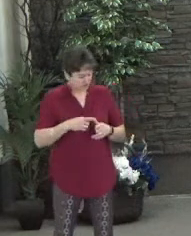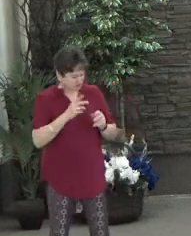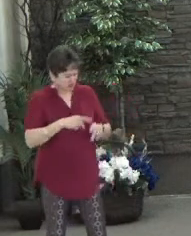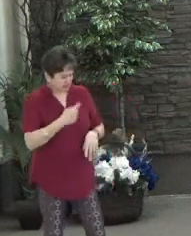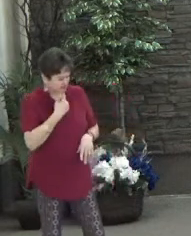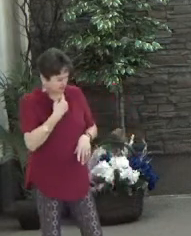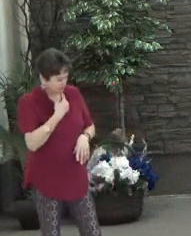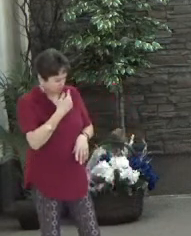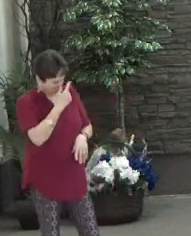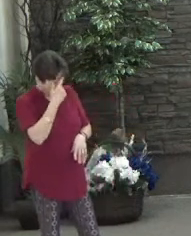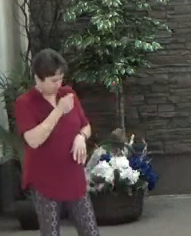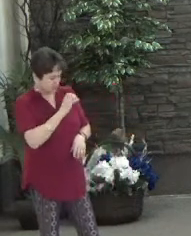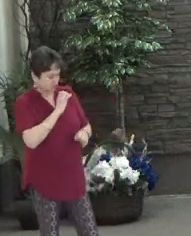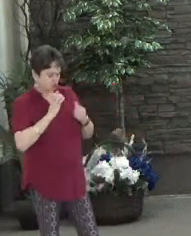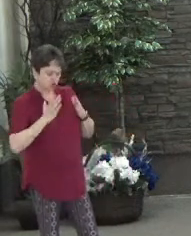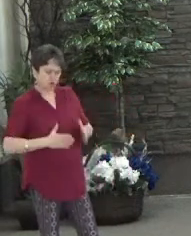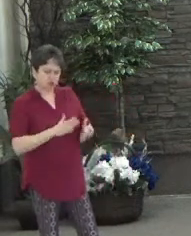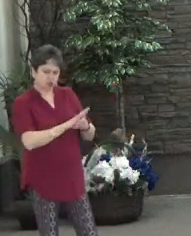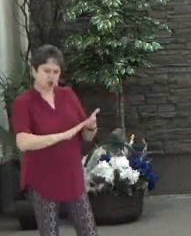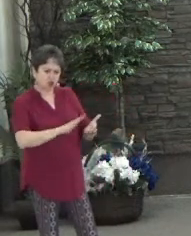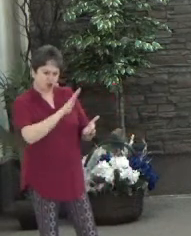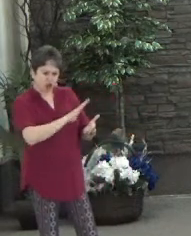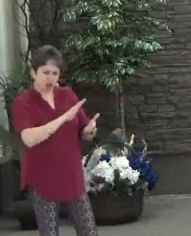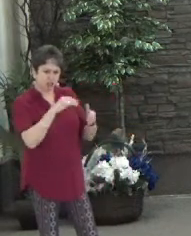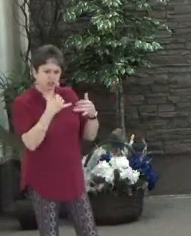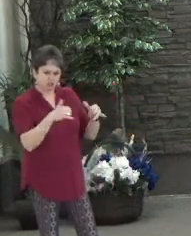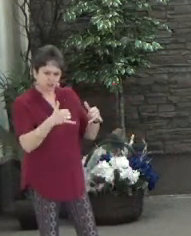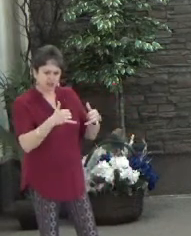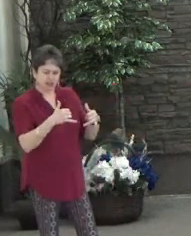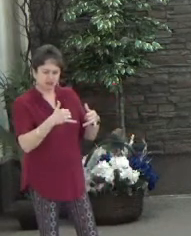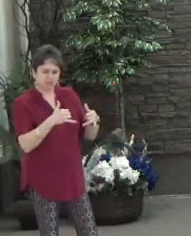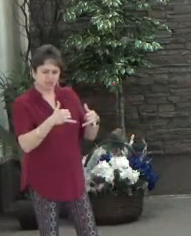man replied, the Christian college is playing.